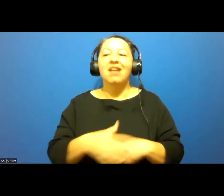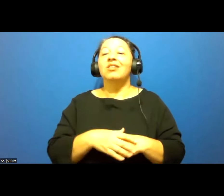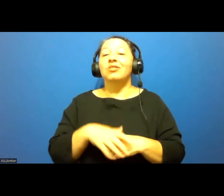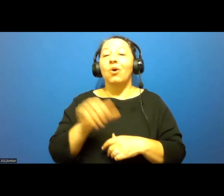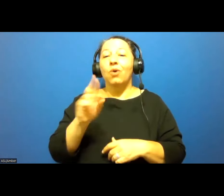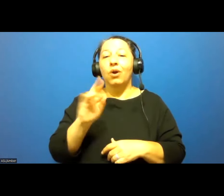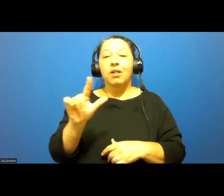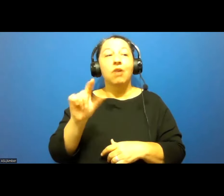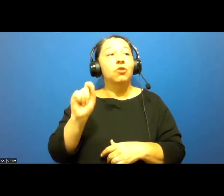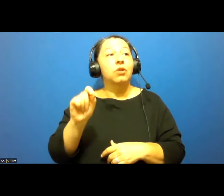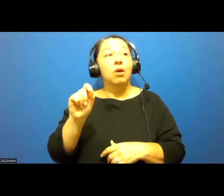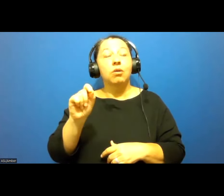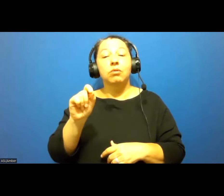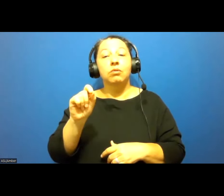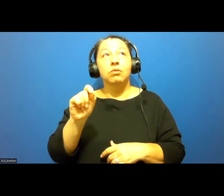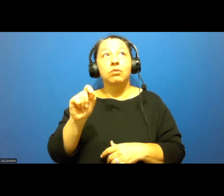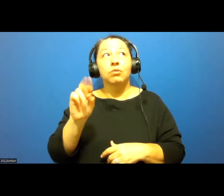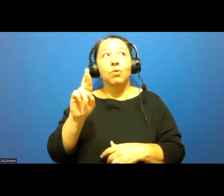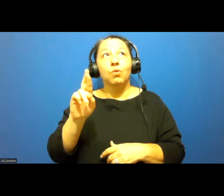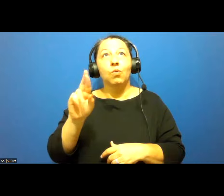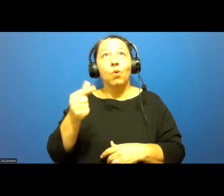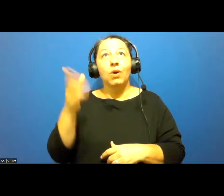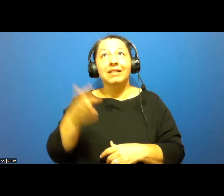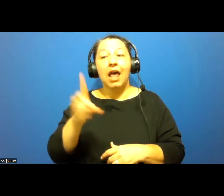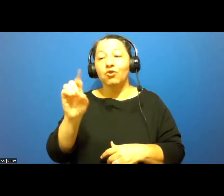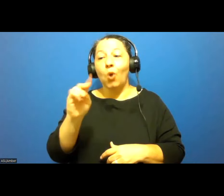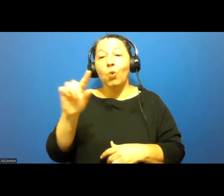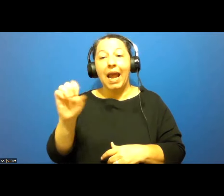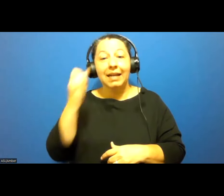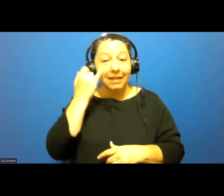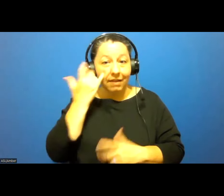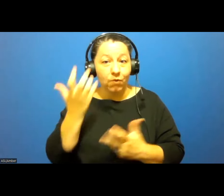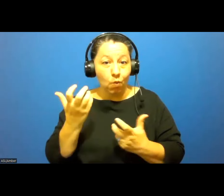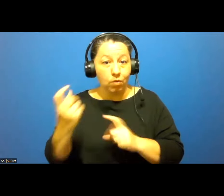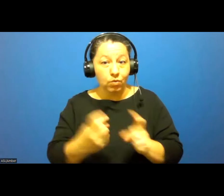archaeological.org/donate if you're interested in supporting our work. If you're interested in becoming a member,